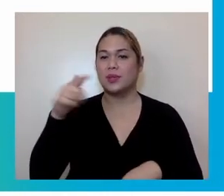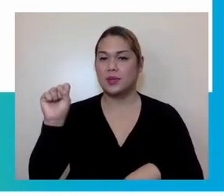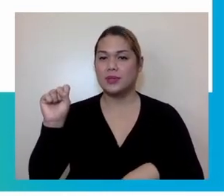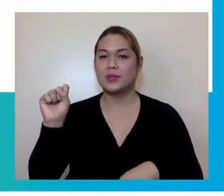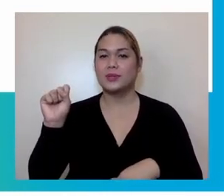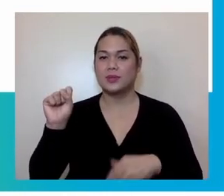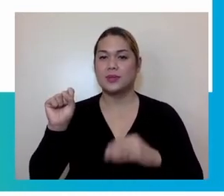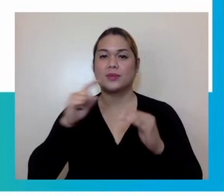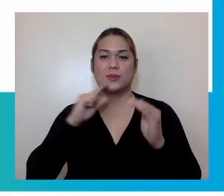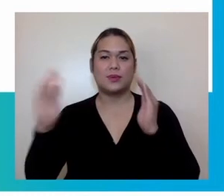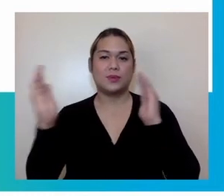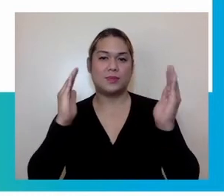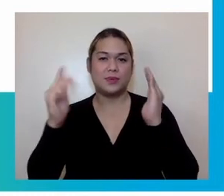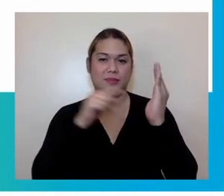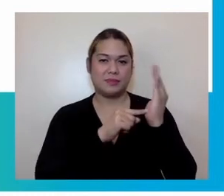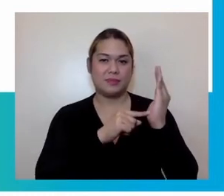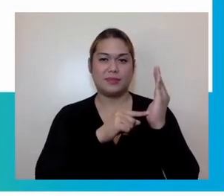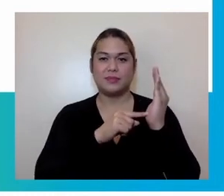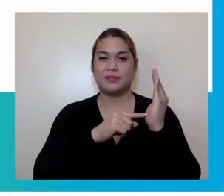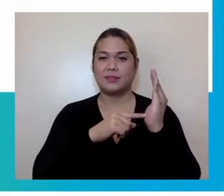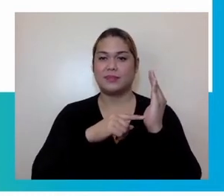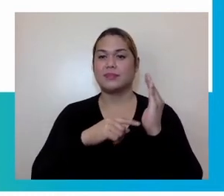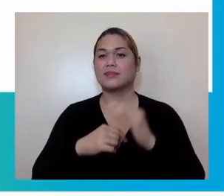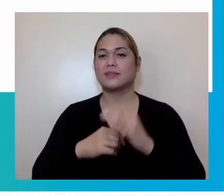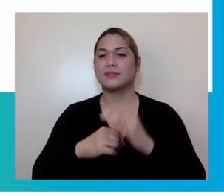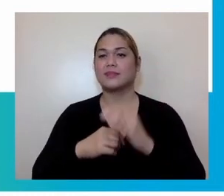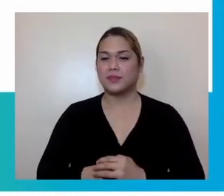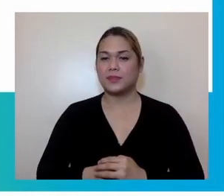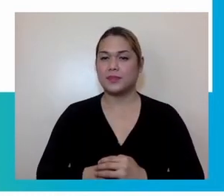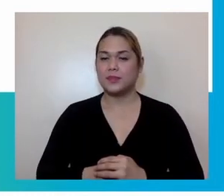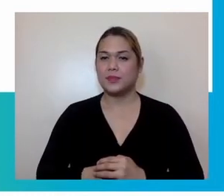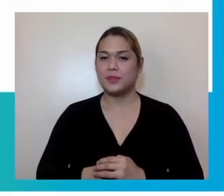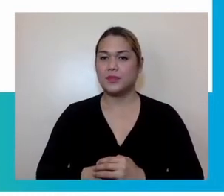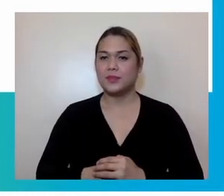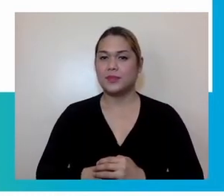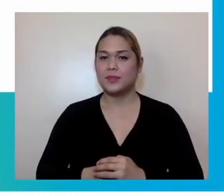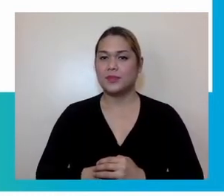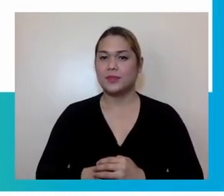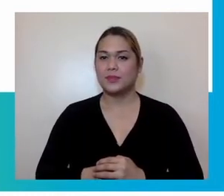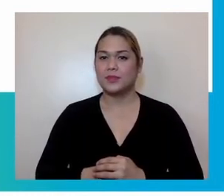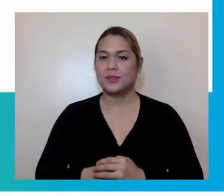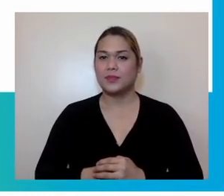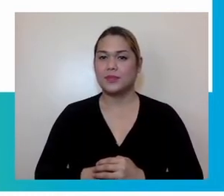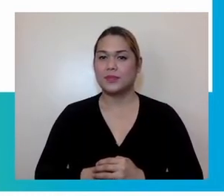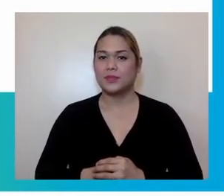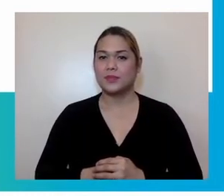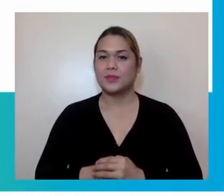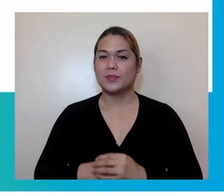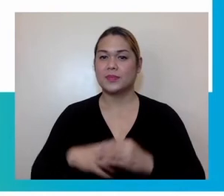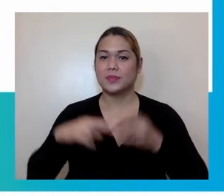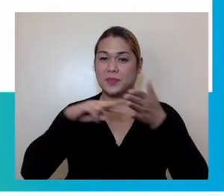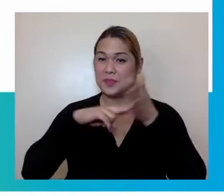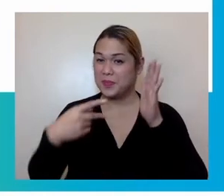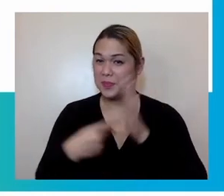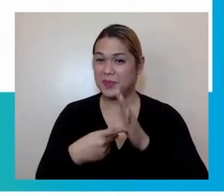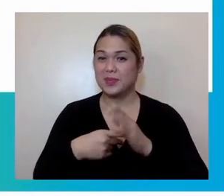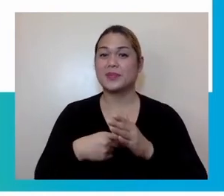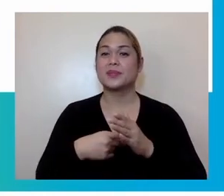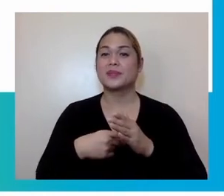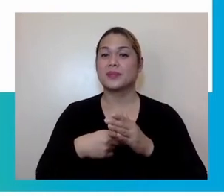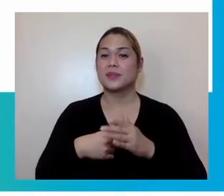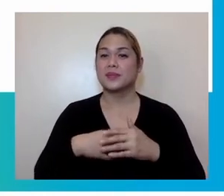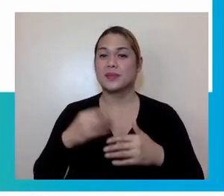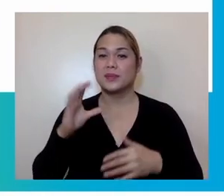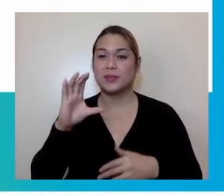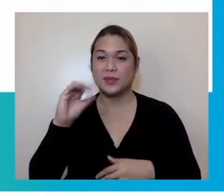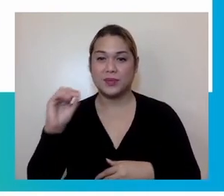I recognize that the current trend is to ignore biogenic CO2. The assumption is that biogenic carbon emissions are equivalent to